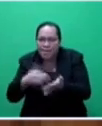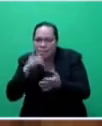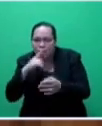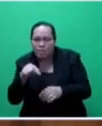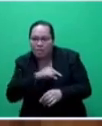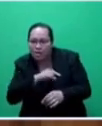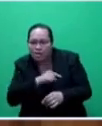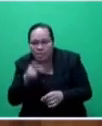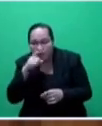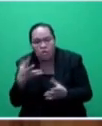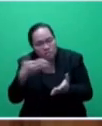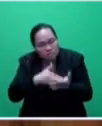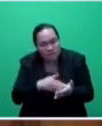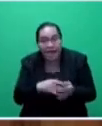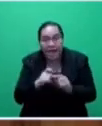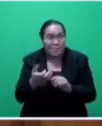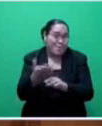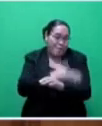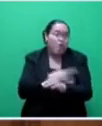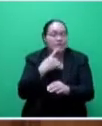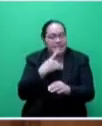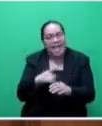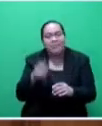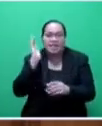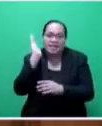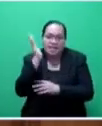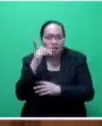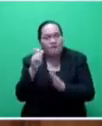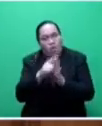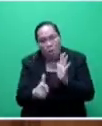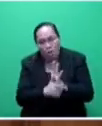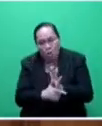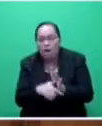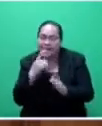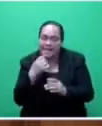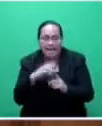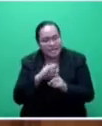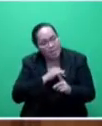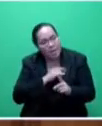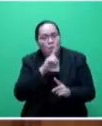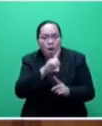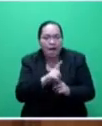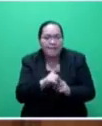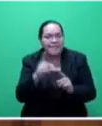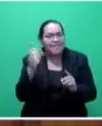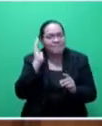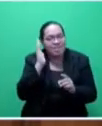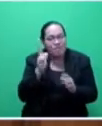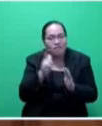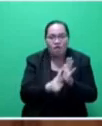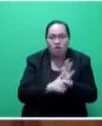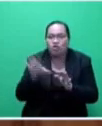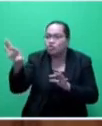previous case, we had the Dean of Law. We could say, 1 Dean of Law chosen from the 3 universities or